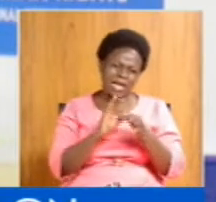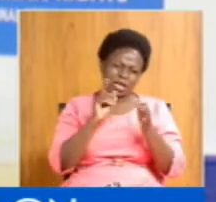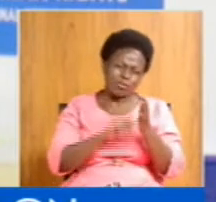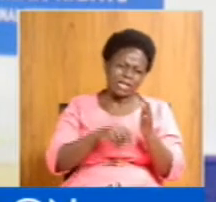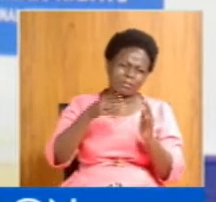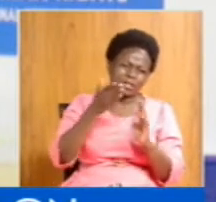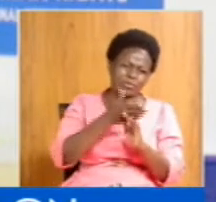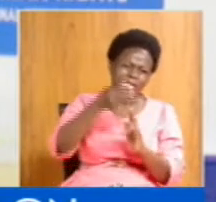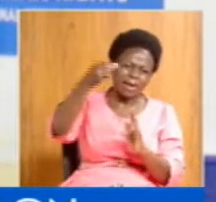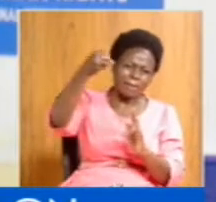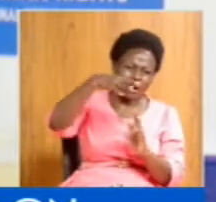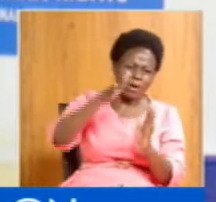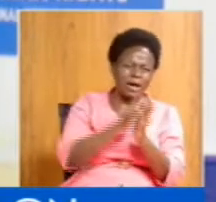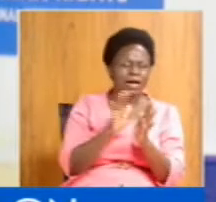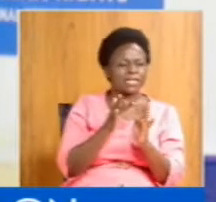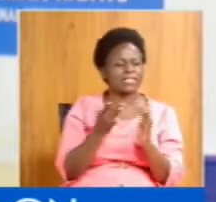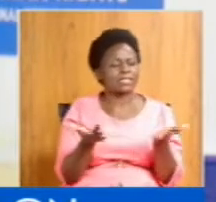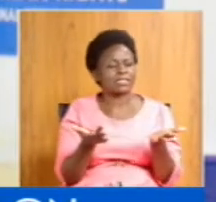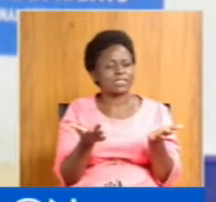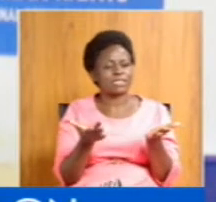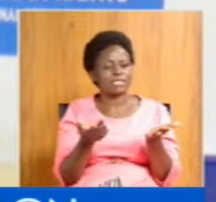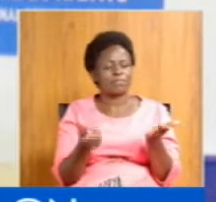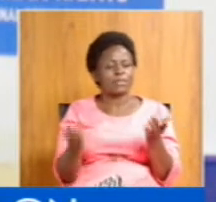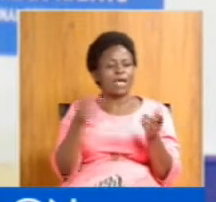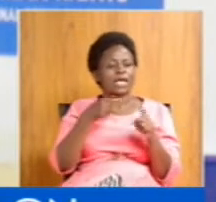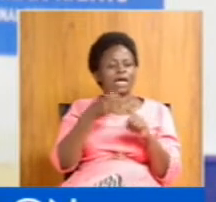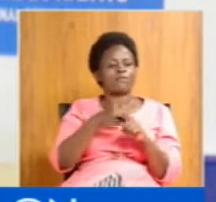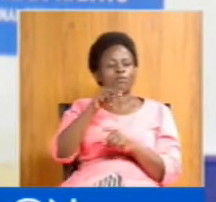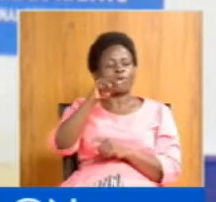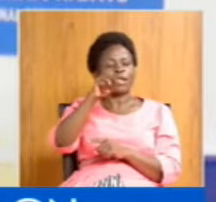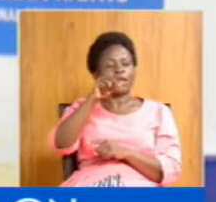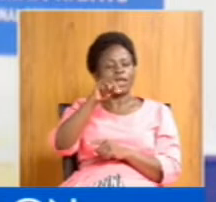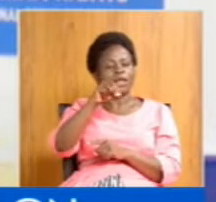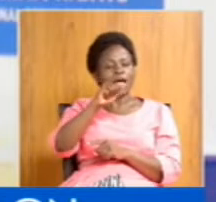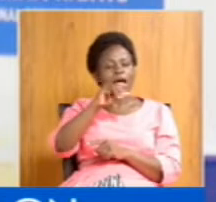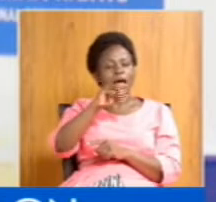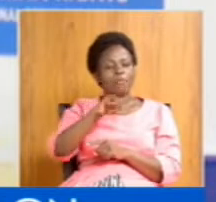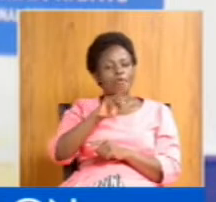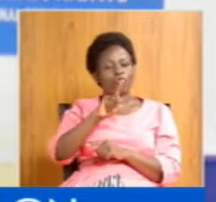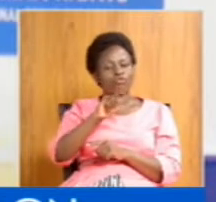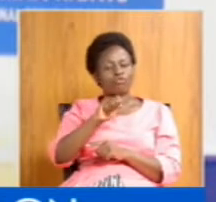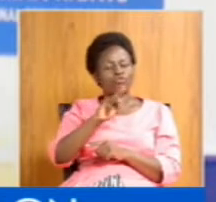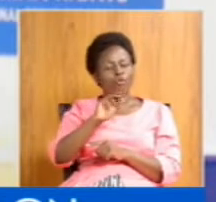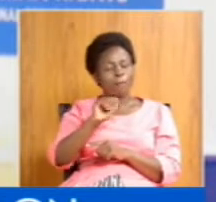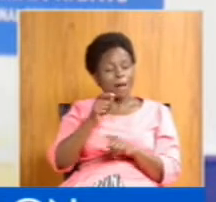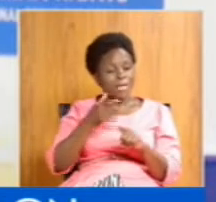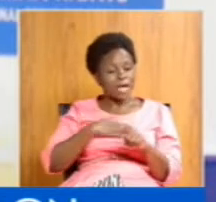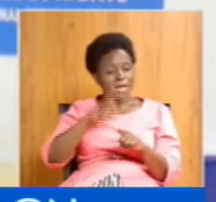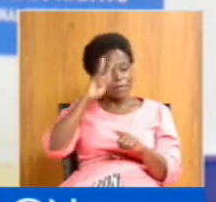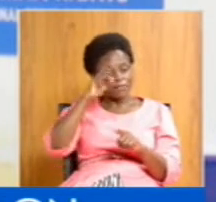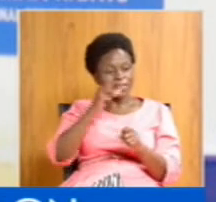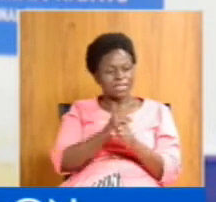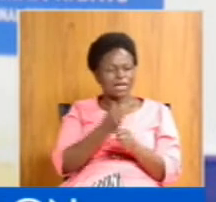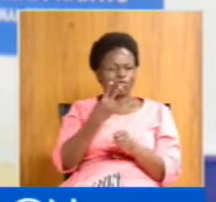electricity and internet? I come from Namutumba. I always say people are my village girl. But for